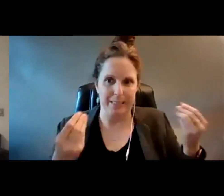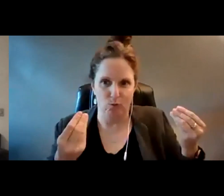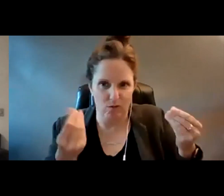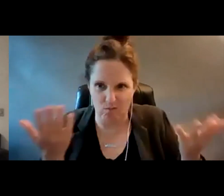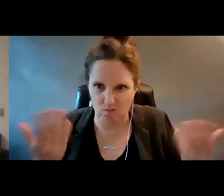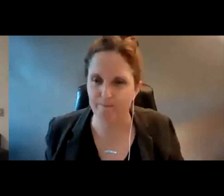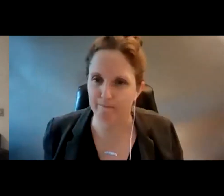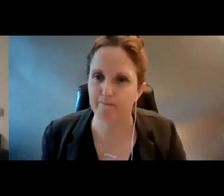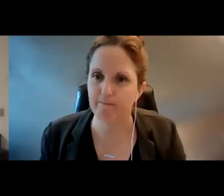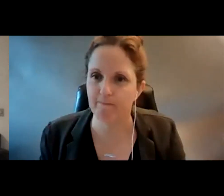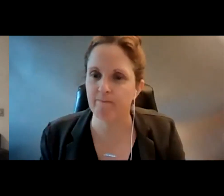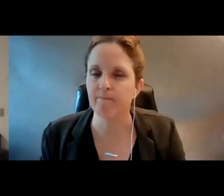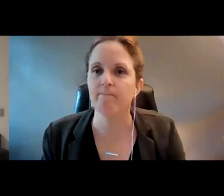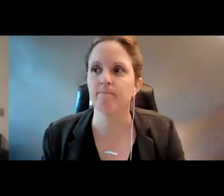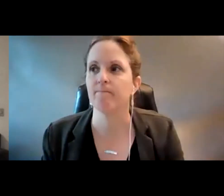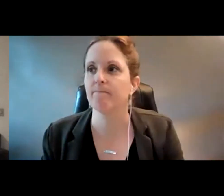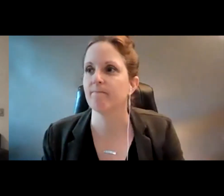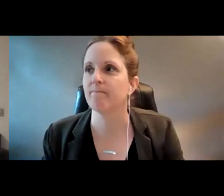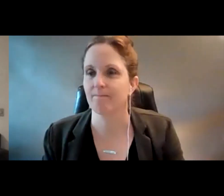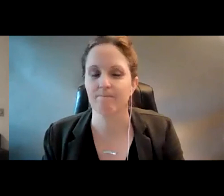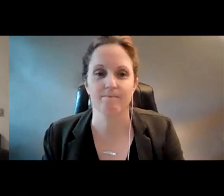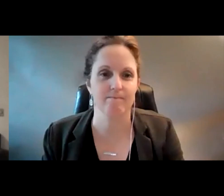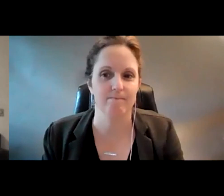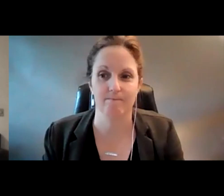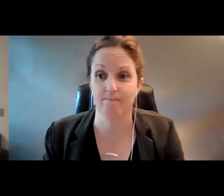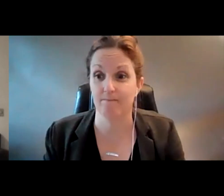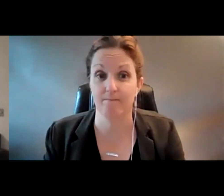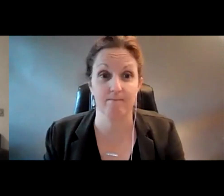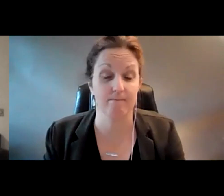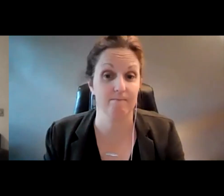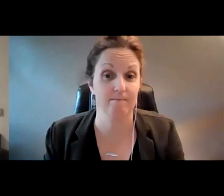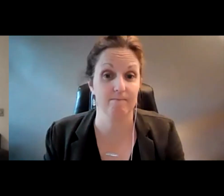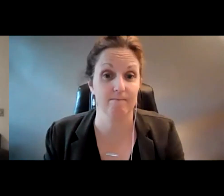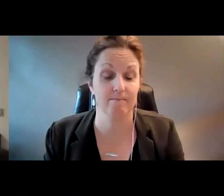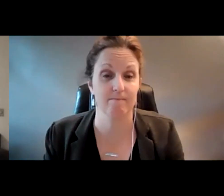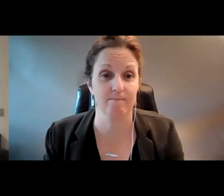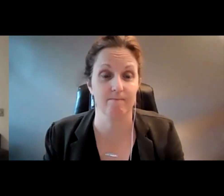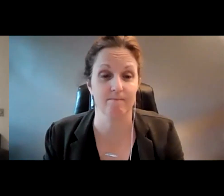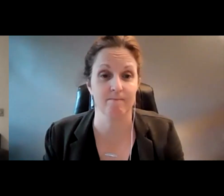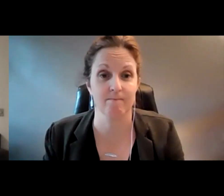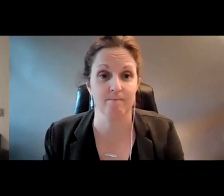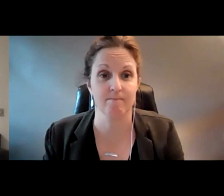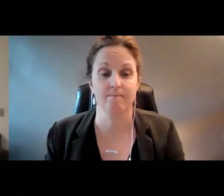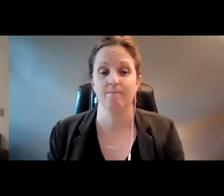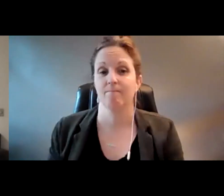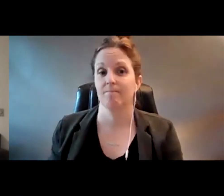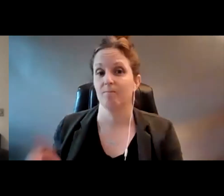as well as the physical materials to bring with them when they happen to attend primary care doctor visits